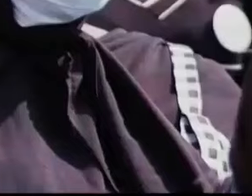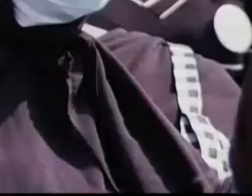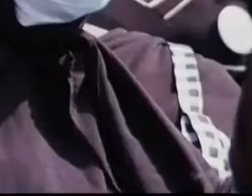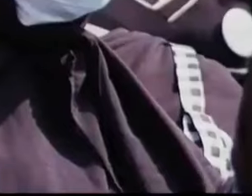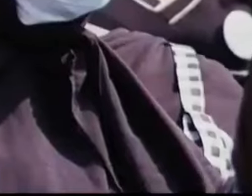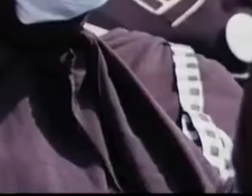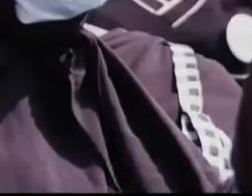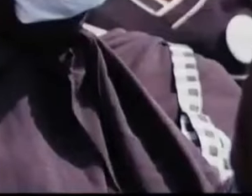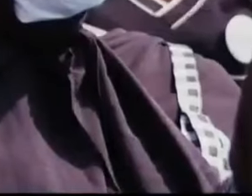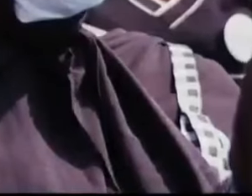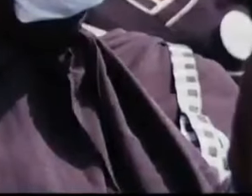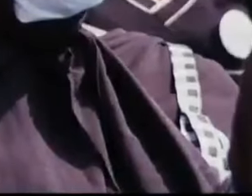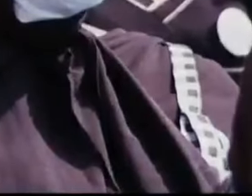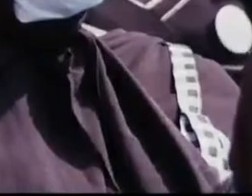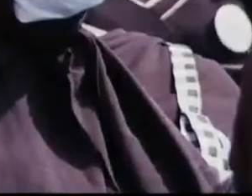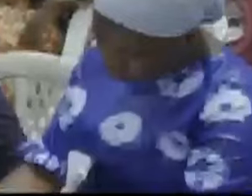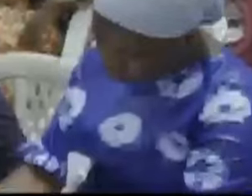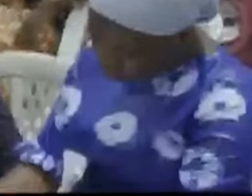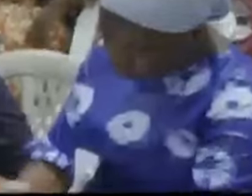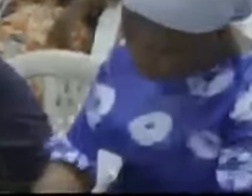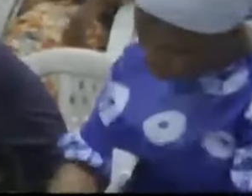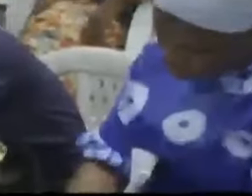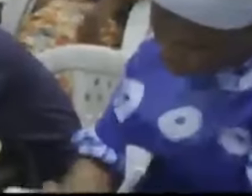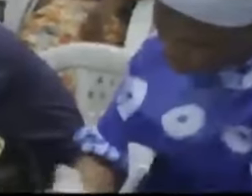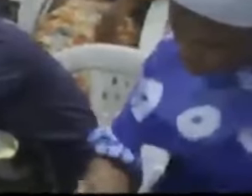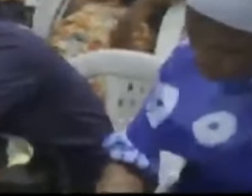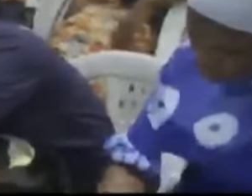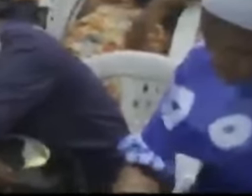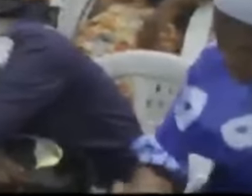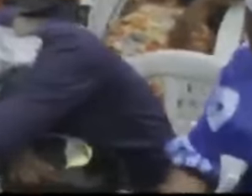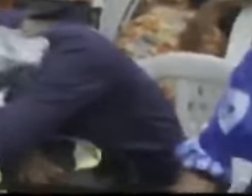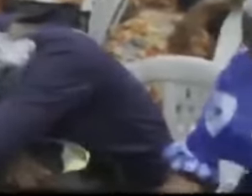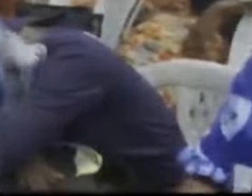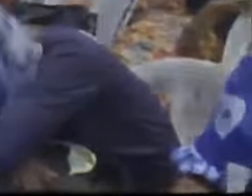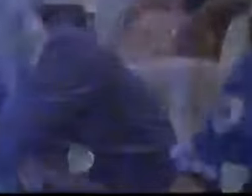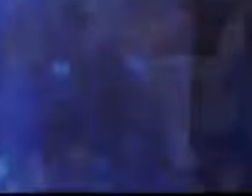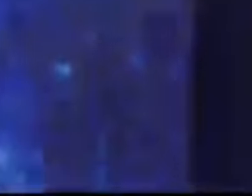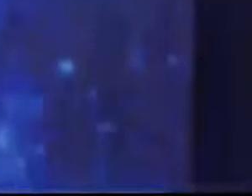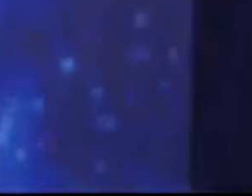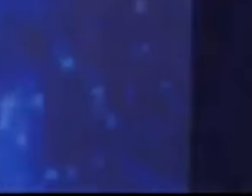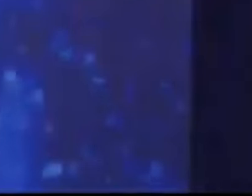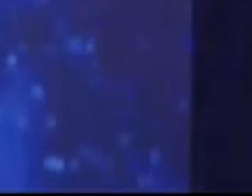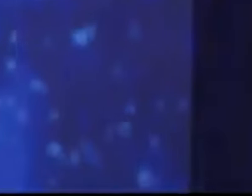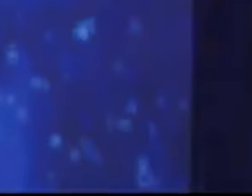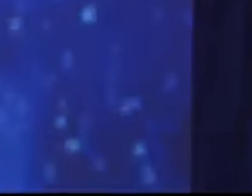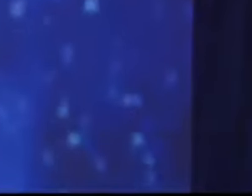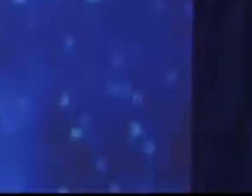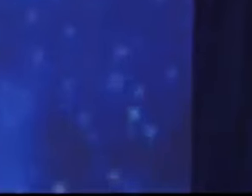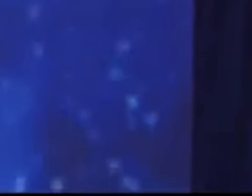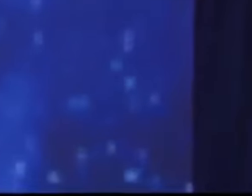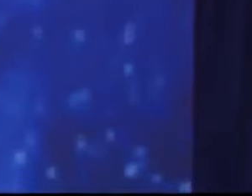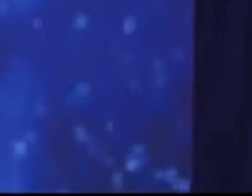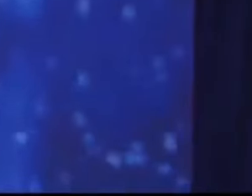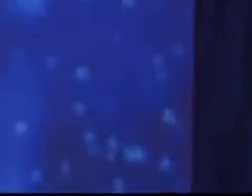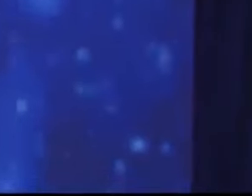What do they say? O king, live forever. They didn't follow protocol here. They said, here, you